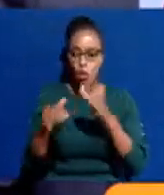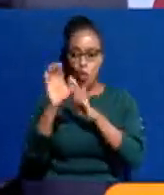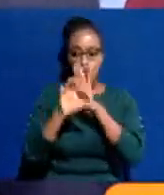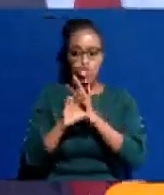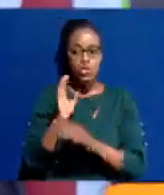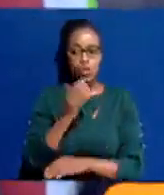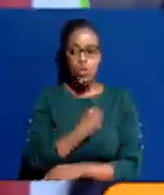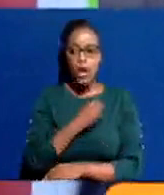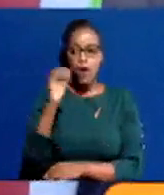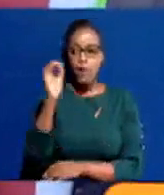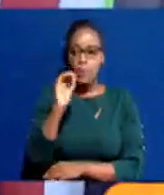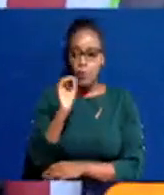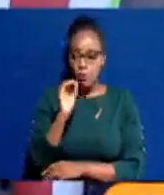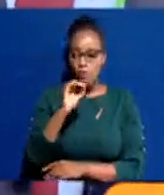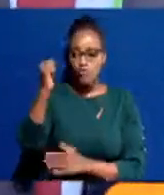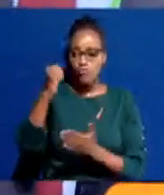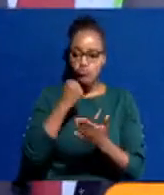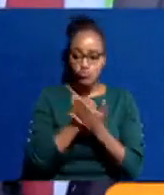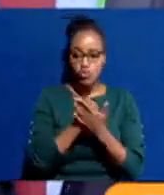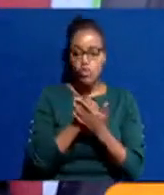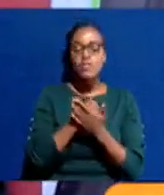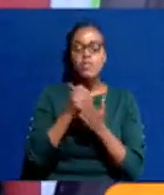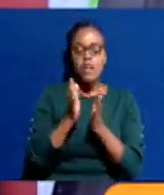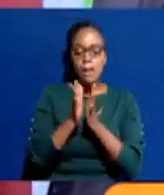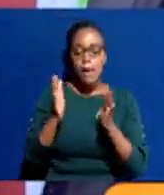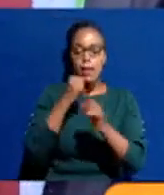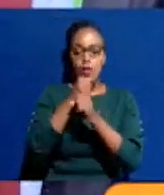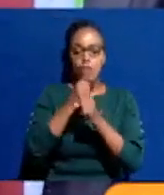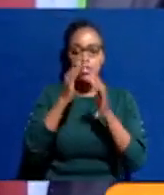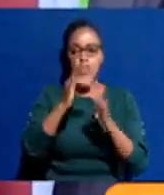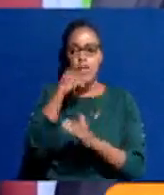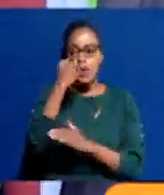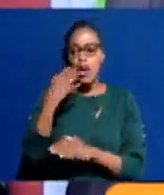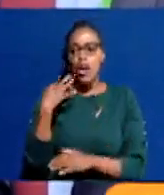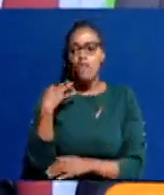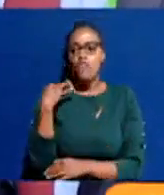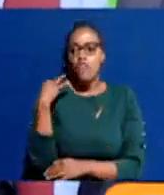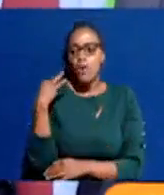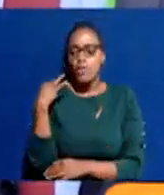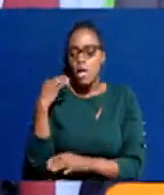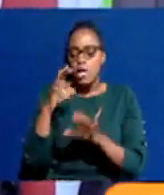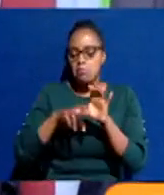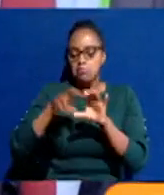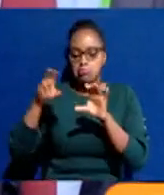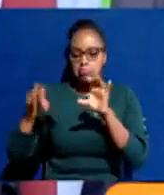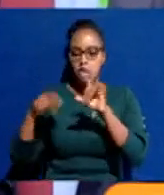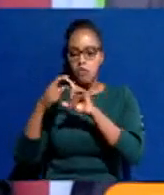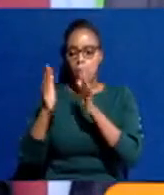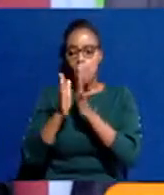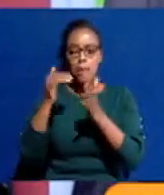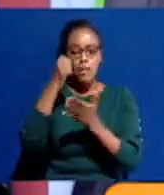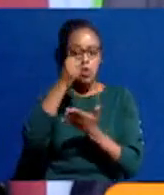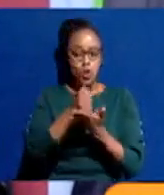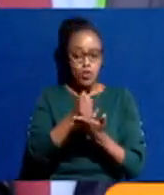Constitution to reinstate officers, public officers, who have voluntarily resigned from public